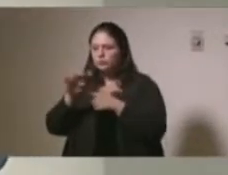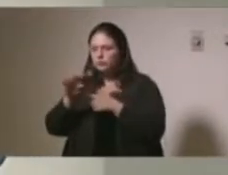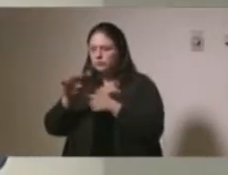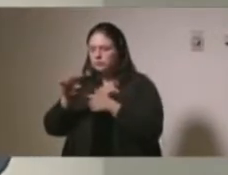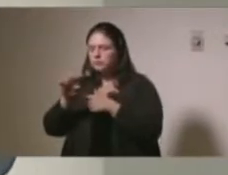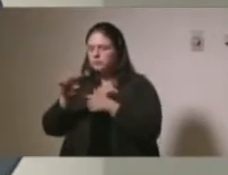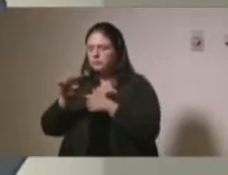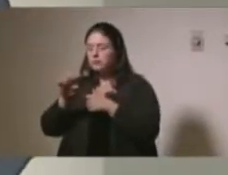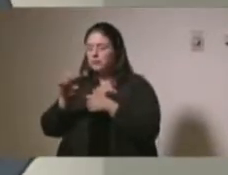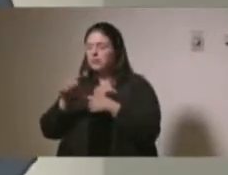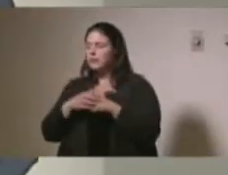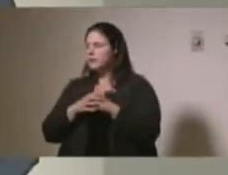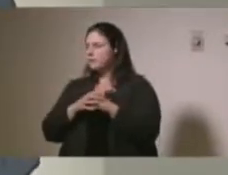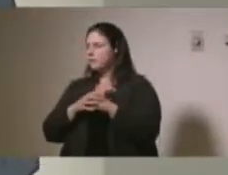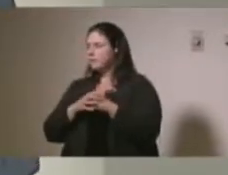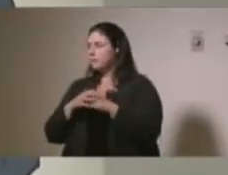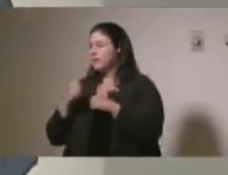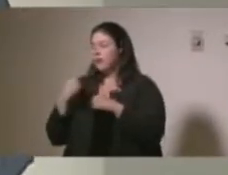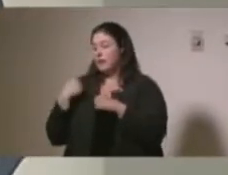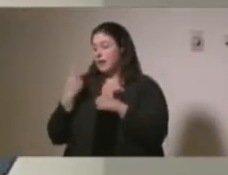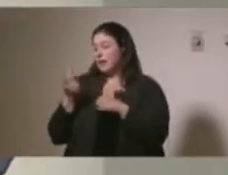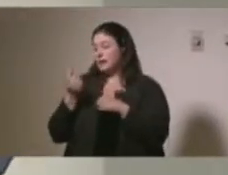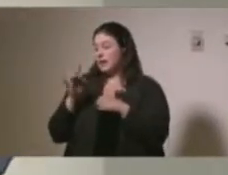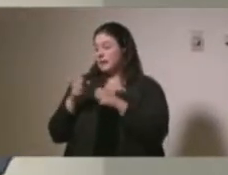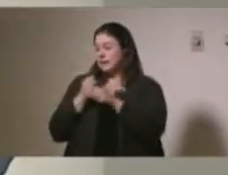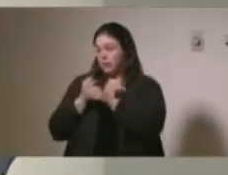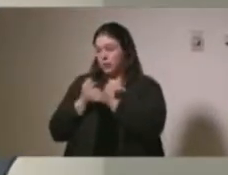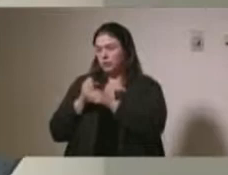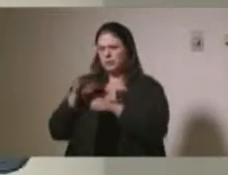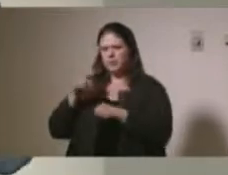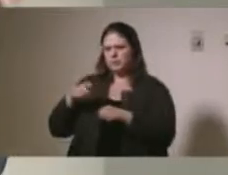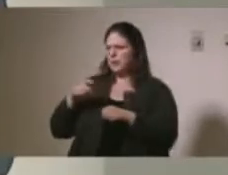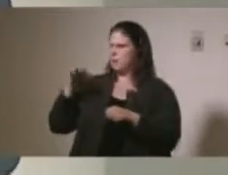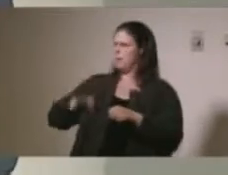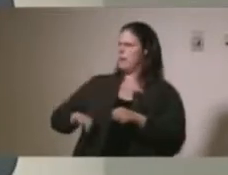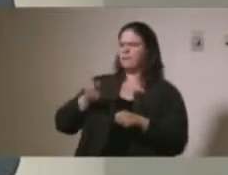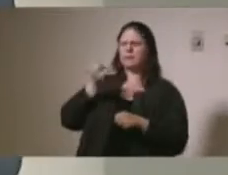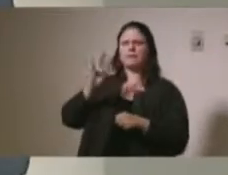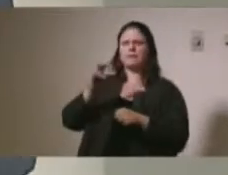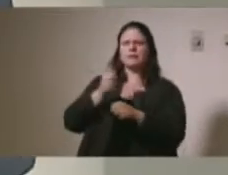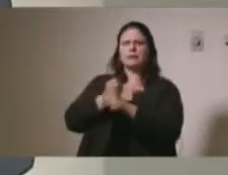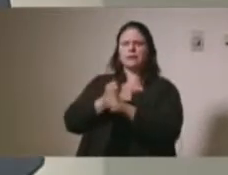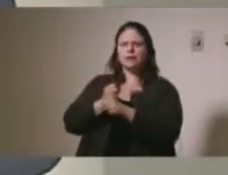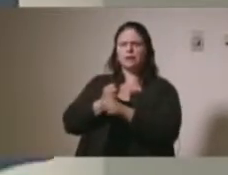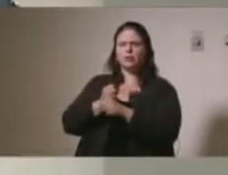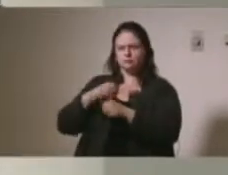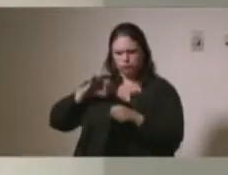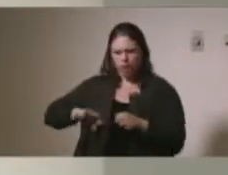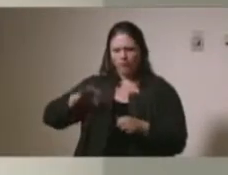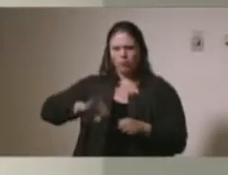profitable during 17 of the last 18 years. Once it becomes